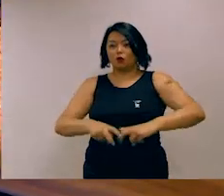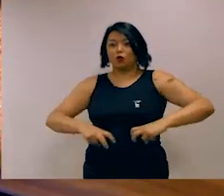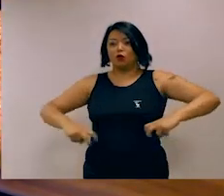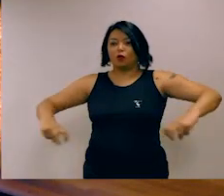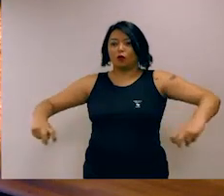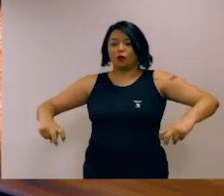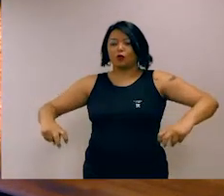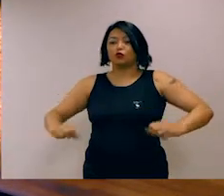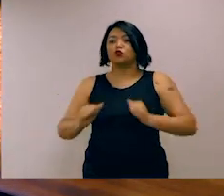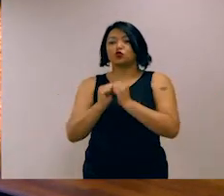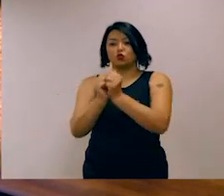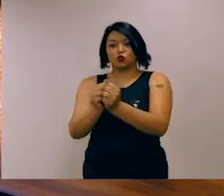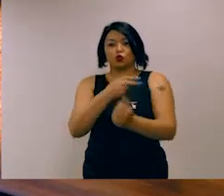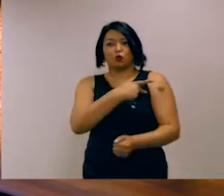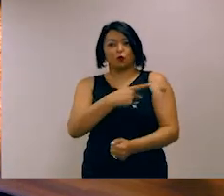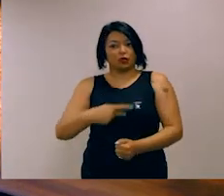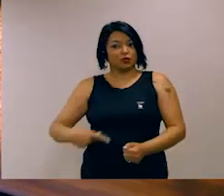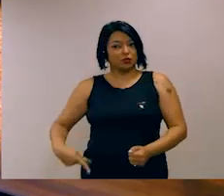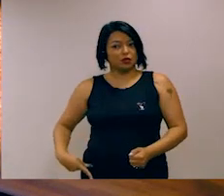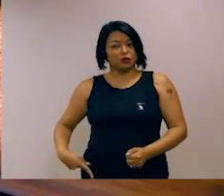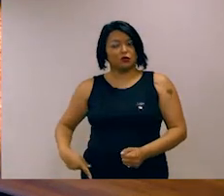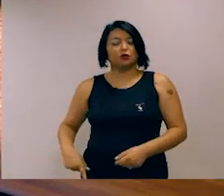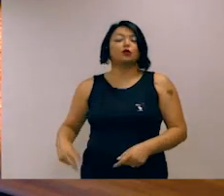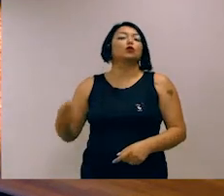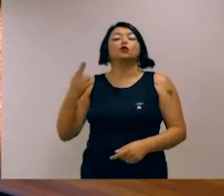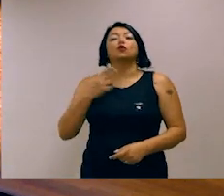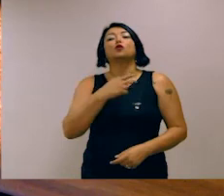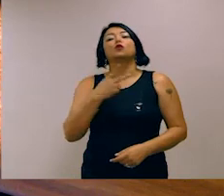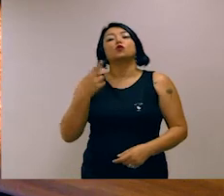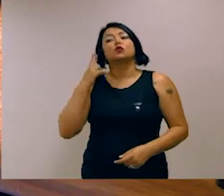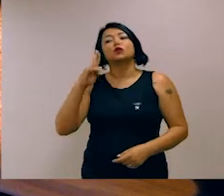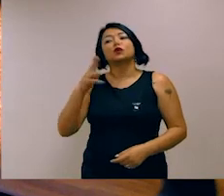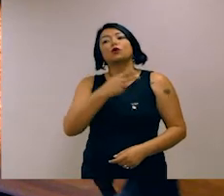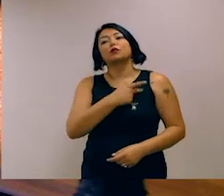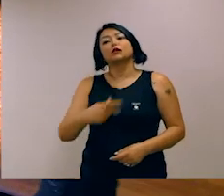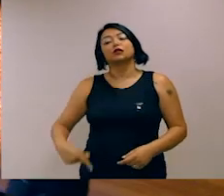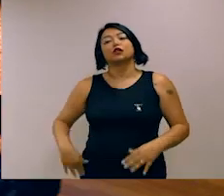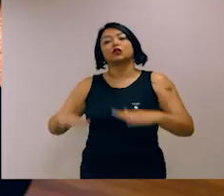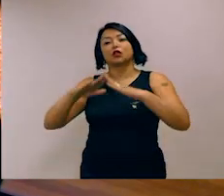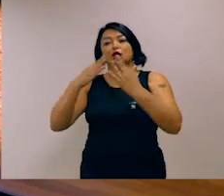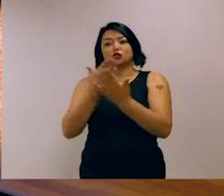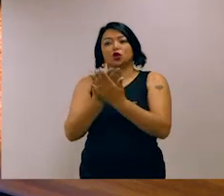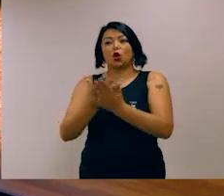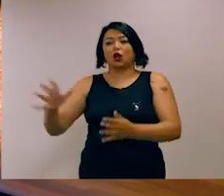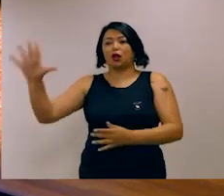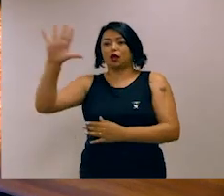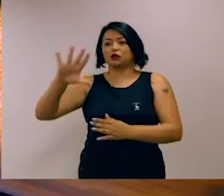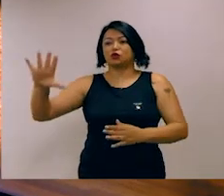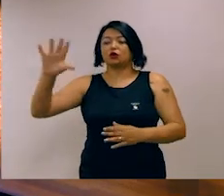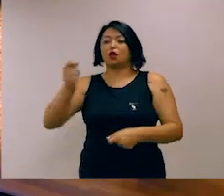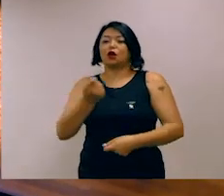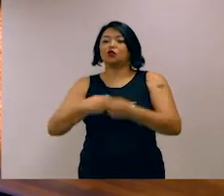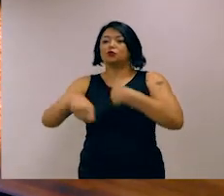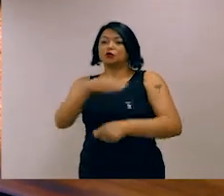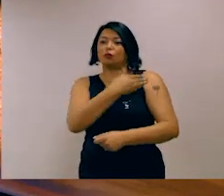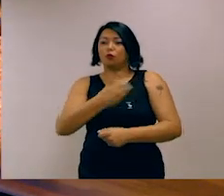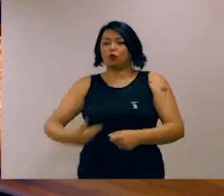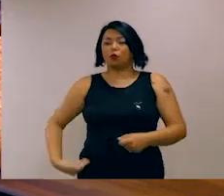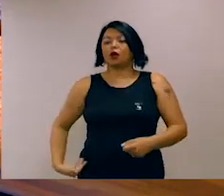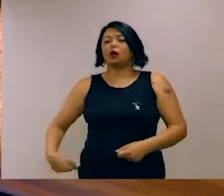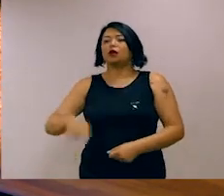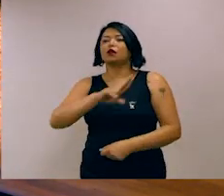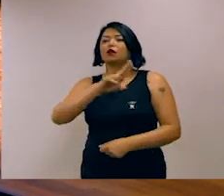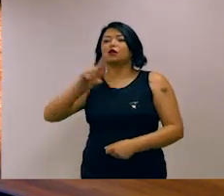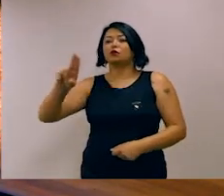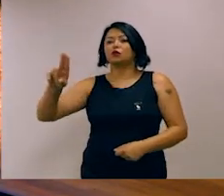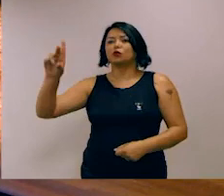So now we would like to invite onto the stage the President of the National School of Public Administration,